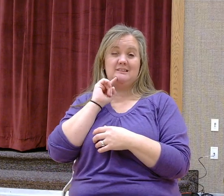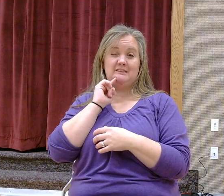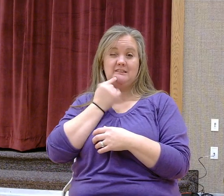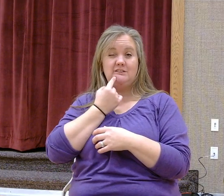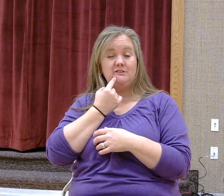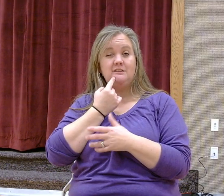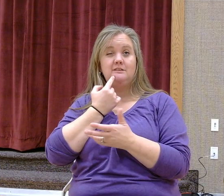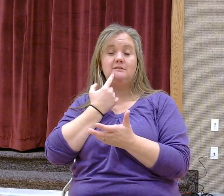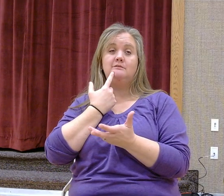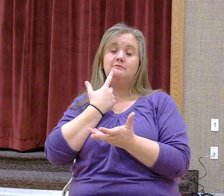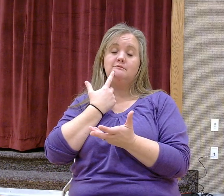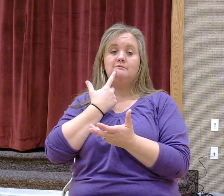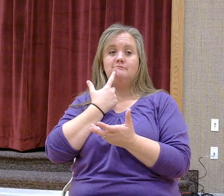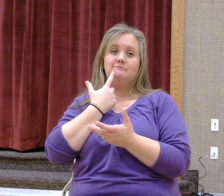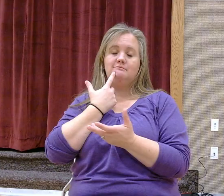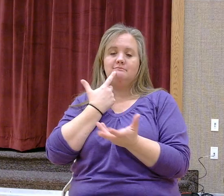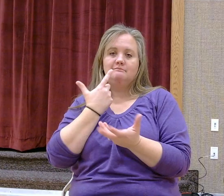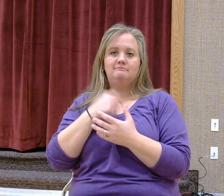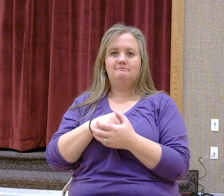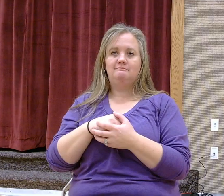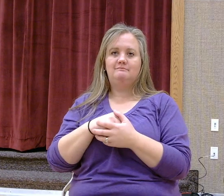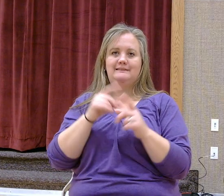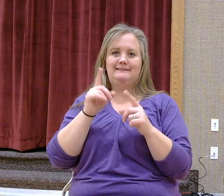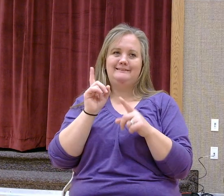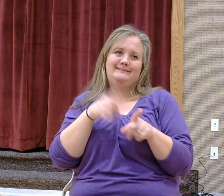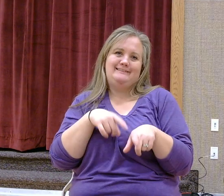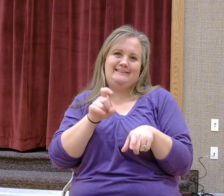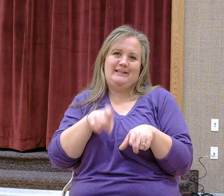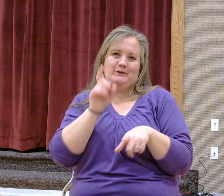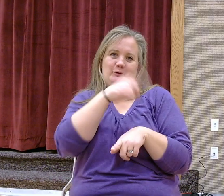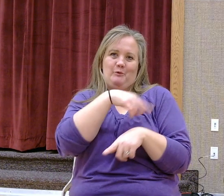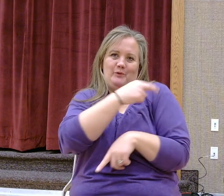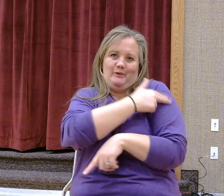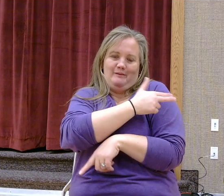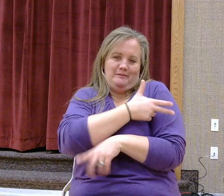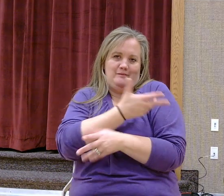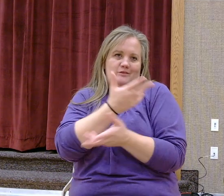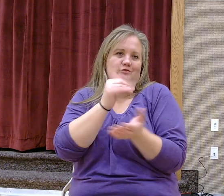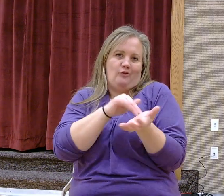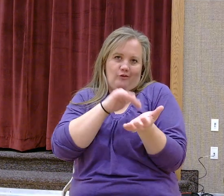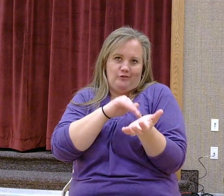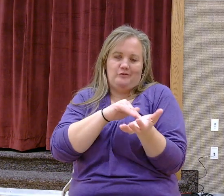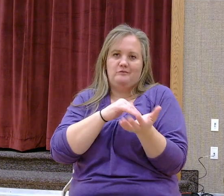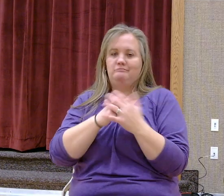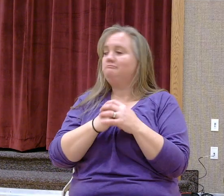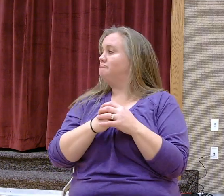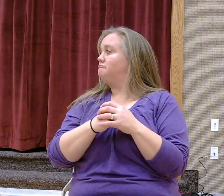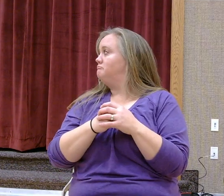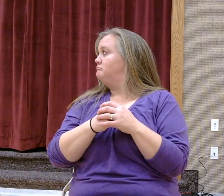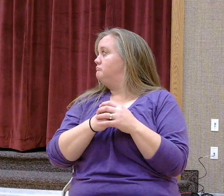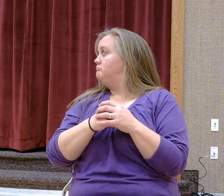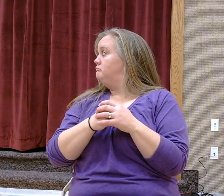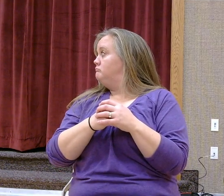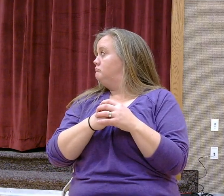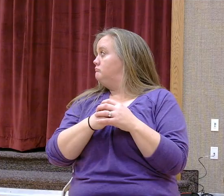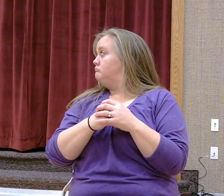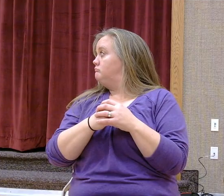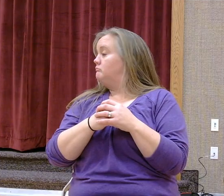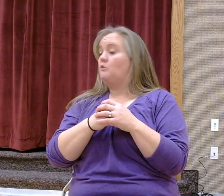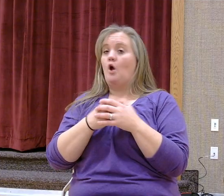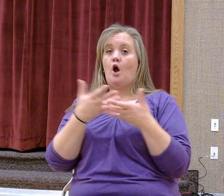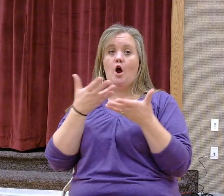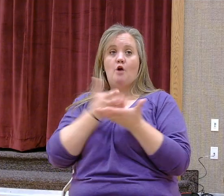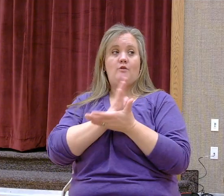better. Yeah. Okay. Other questions? Okay, very good. All